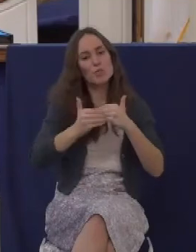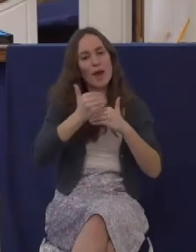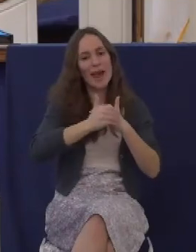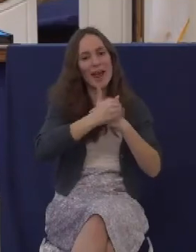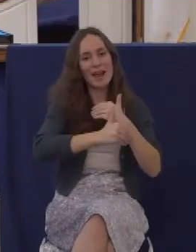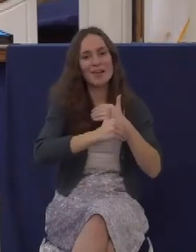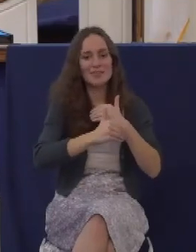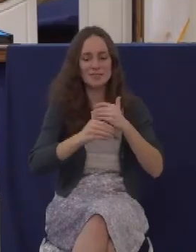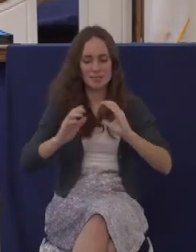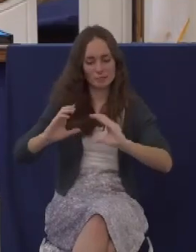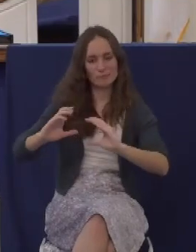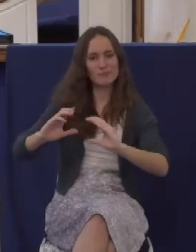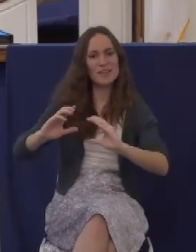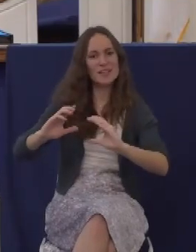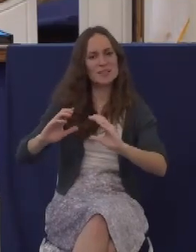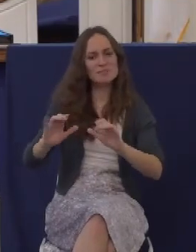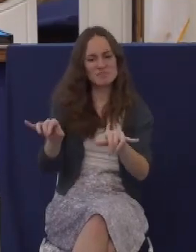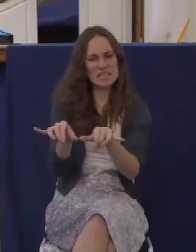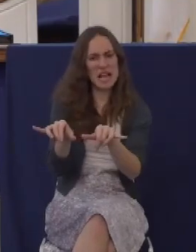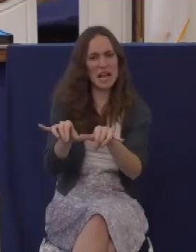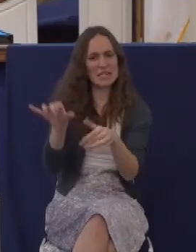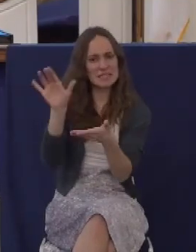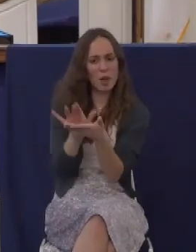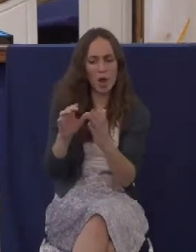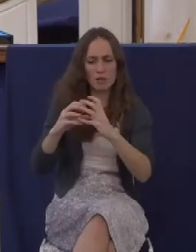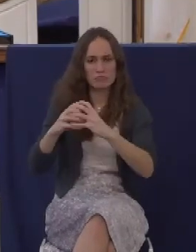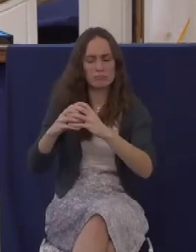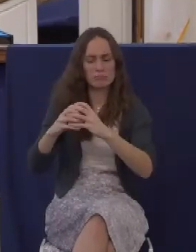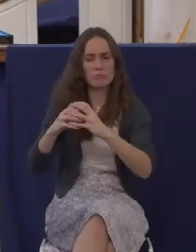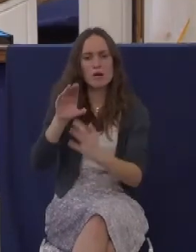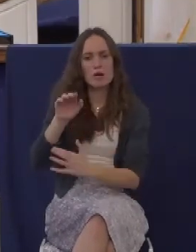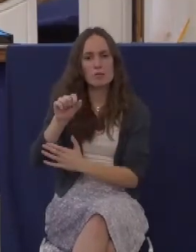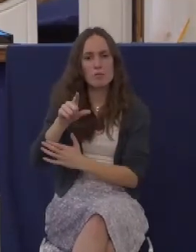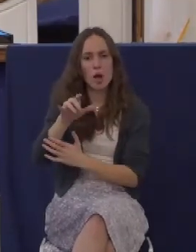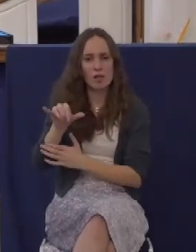big. You know, a little barley loaf looked like a little, you know, a little rock, basically.